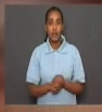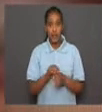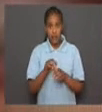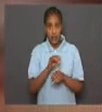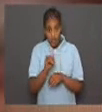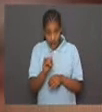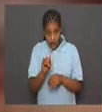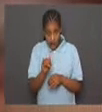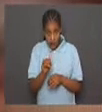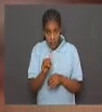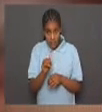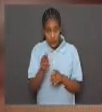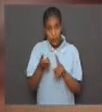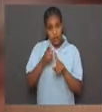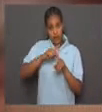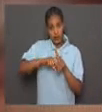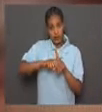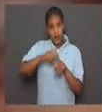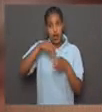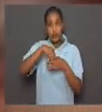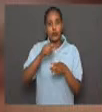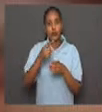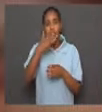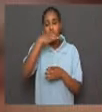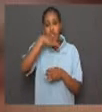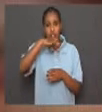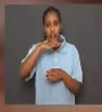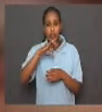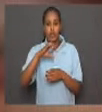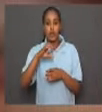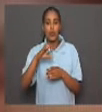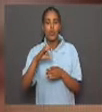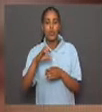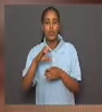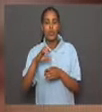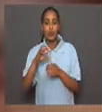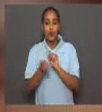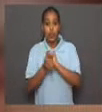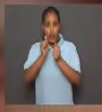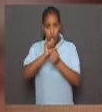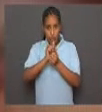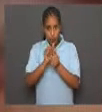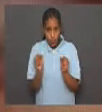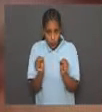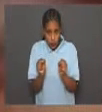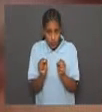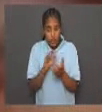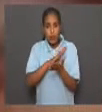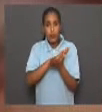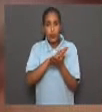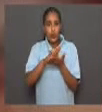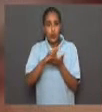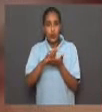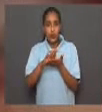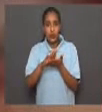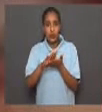As the metal rod comes back out from the heating coil, it cools and the pure